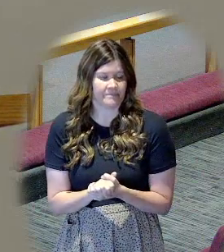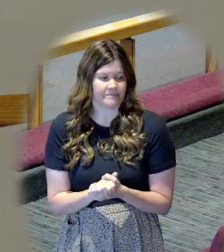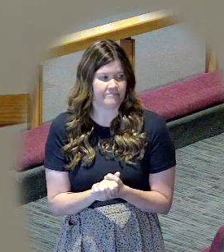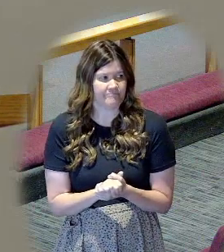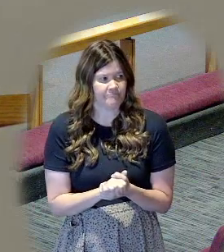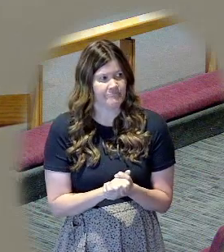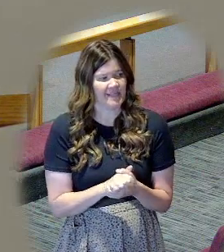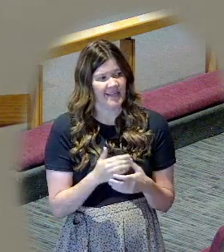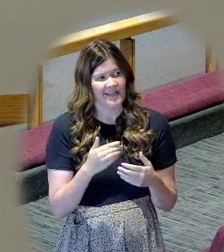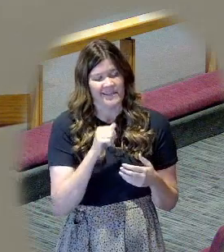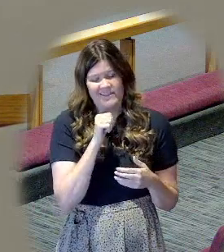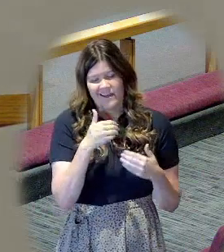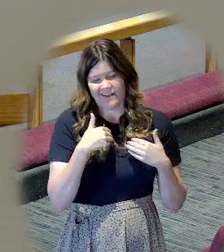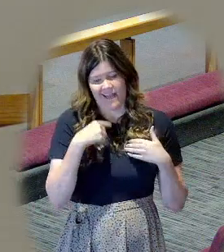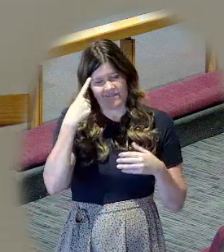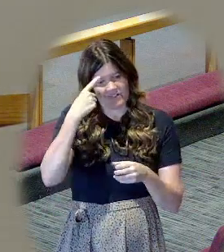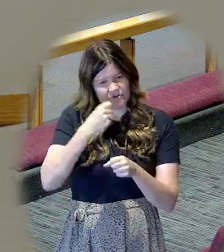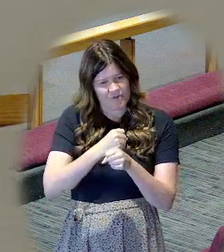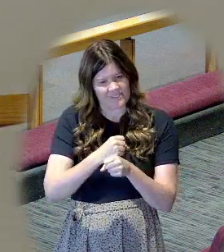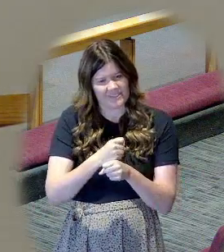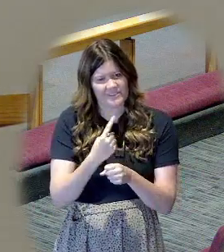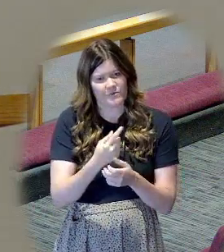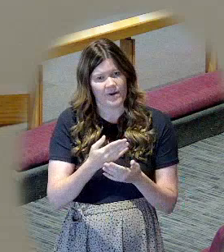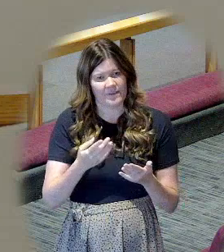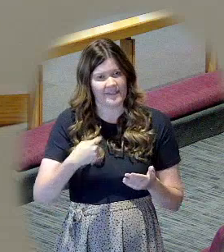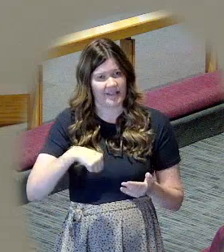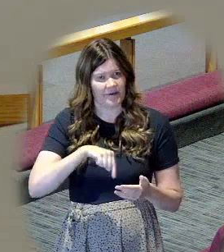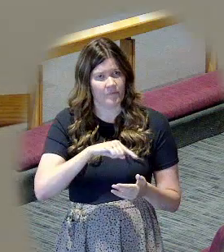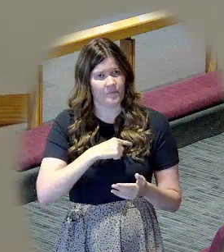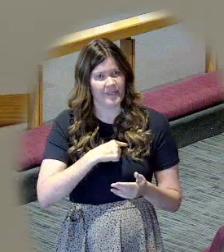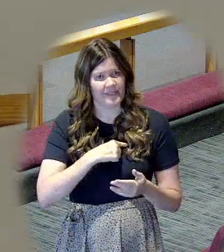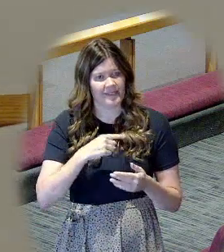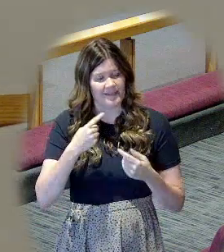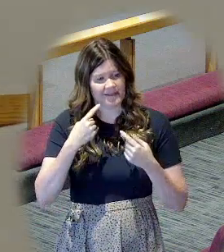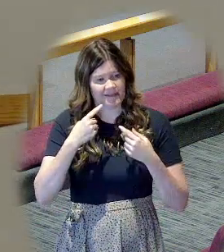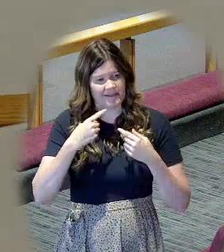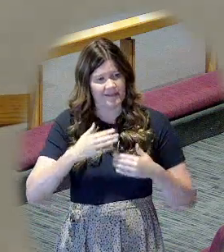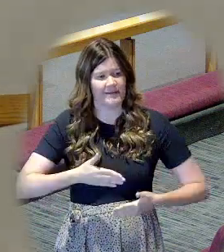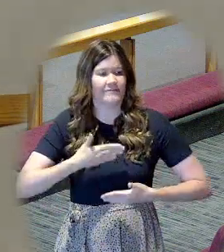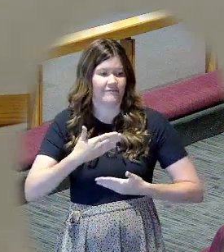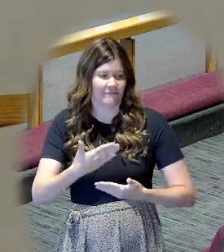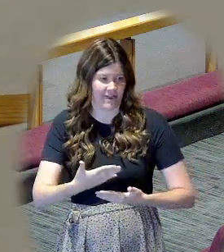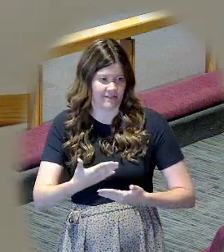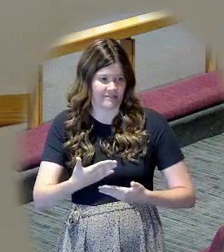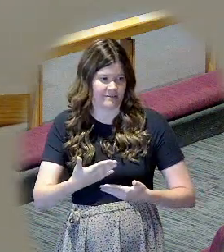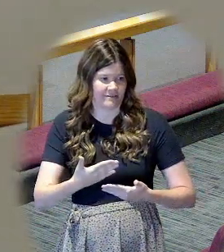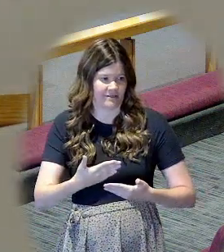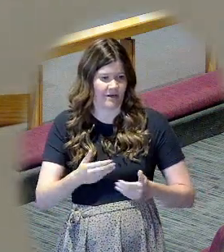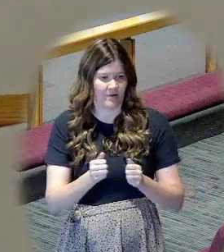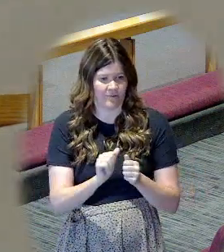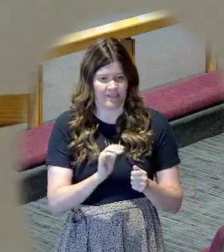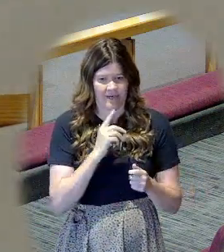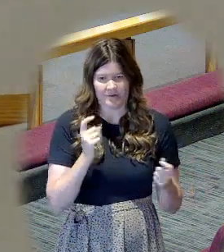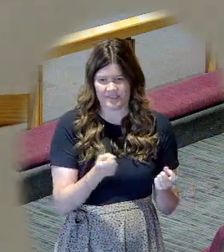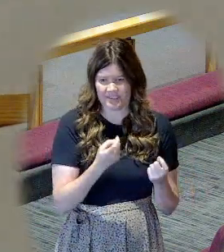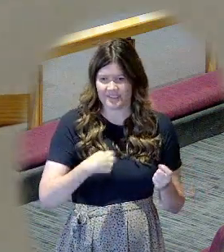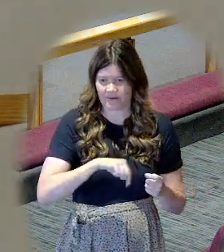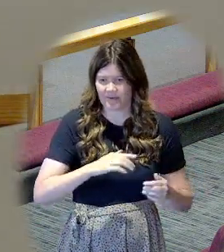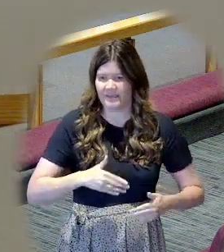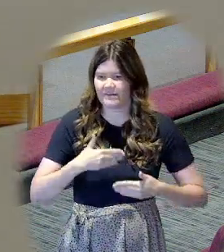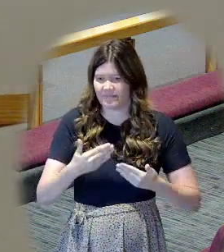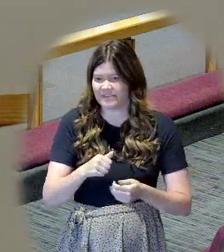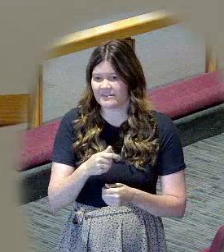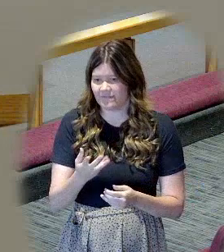You know, lack of trust is one of those things that we just confessed all with all of the rest of our sin just a few moments ago. And you need to